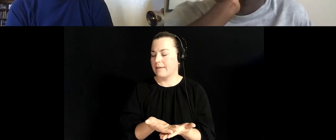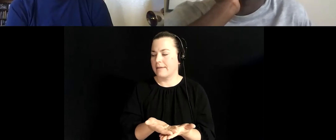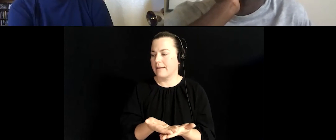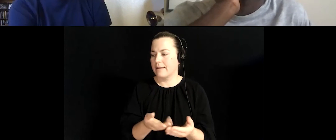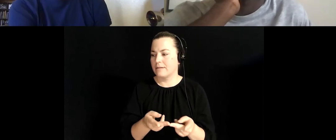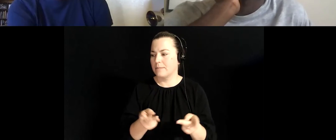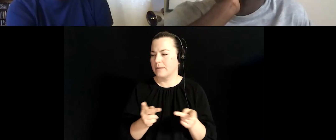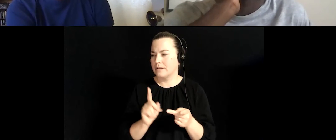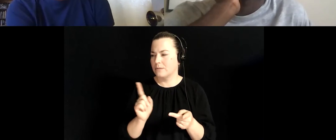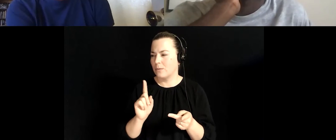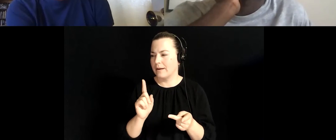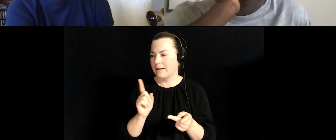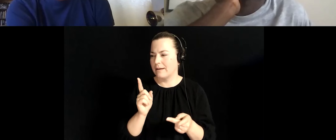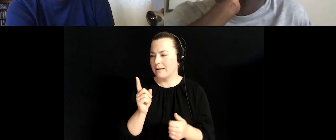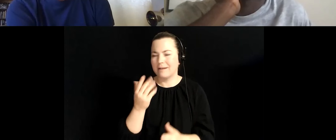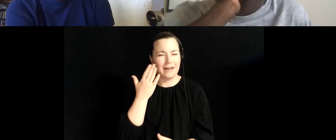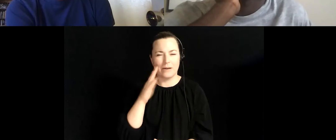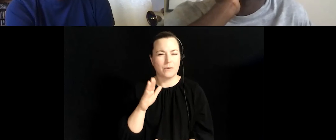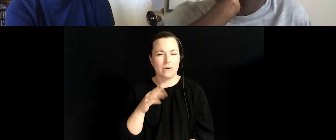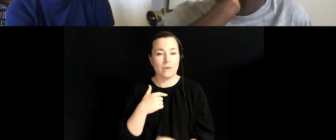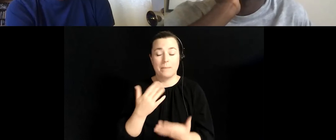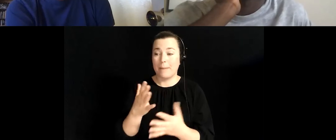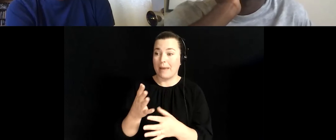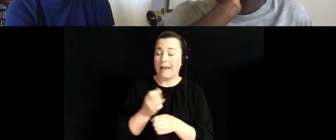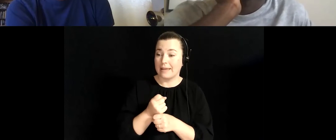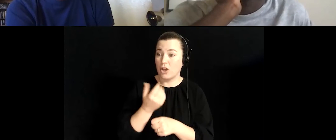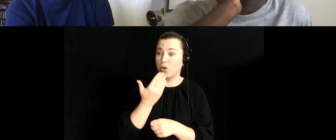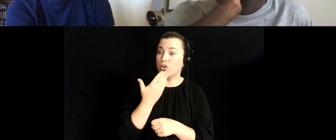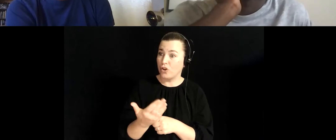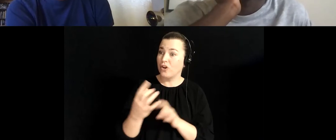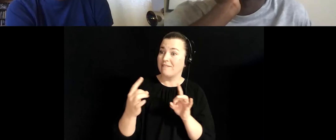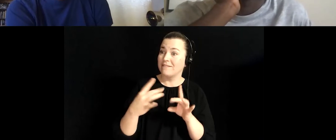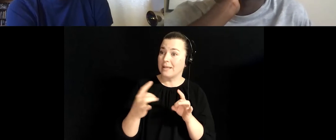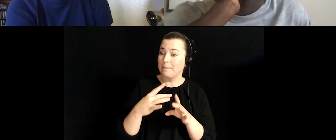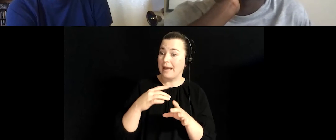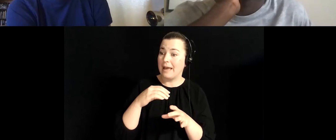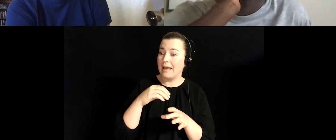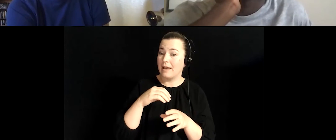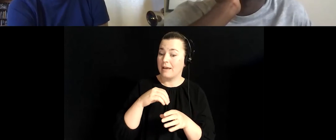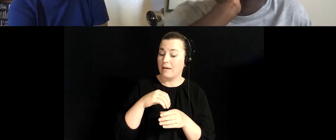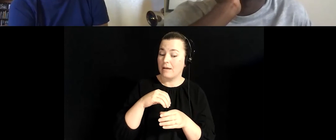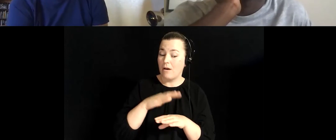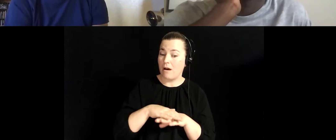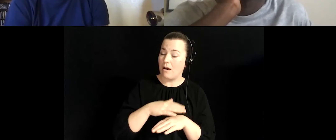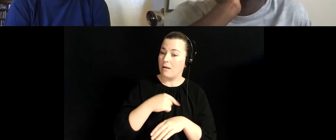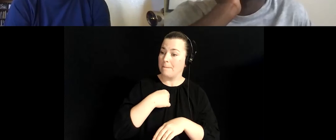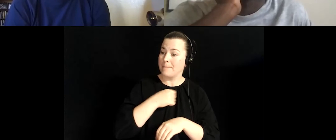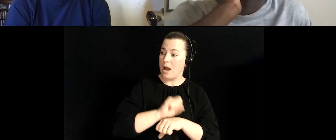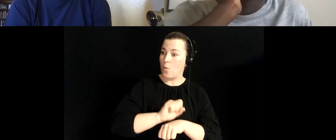I don't know, good feedback on my work in the world being work that people feel like is